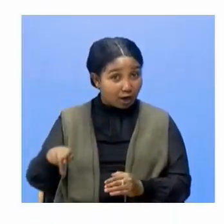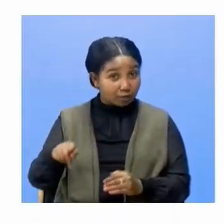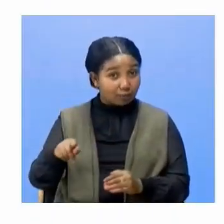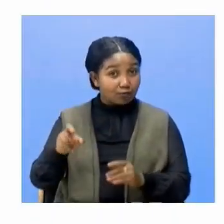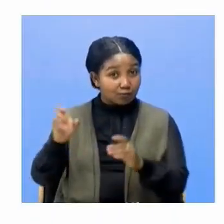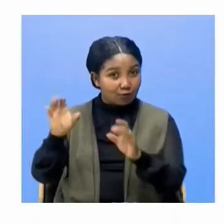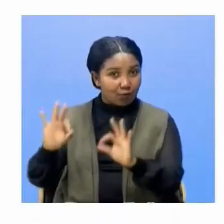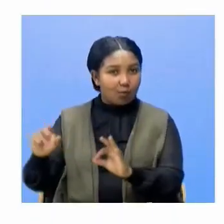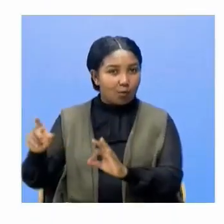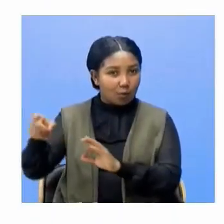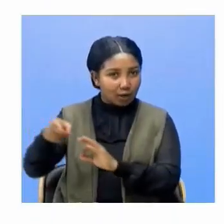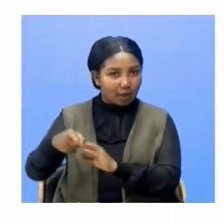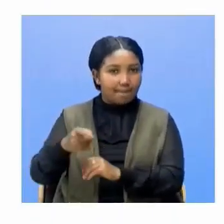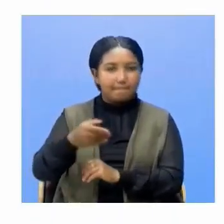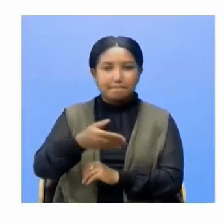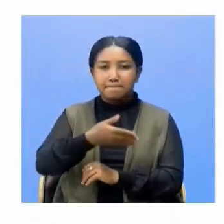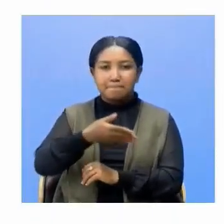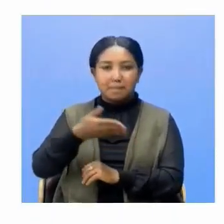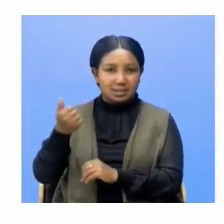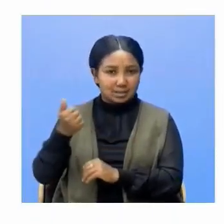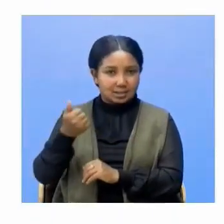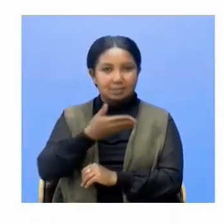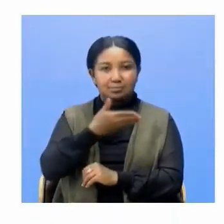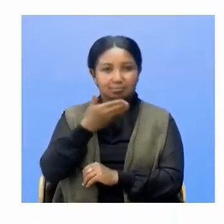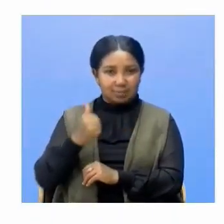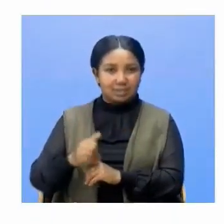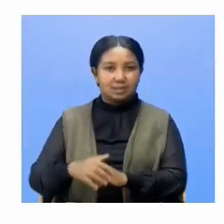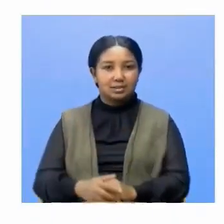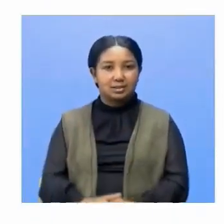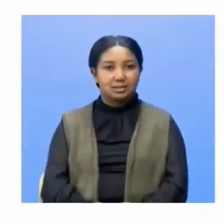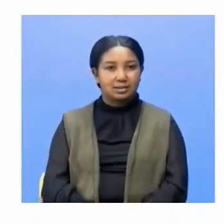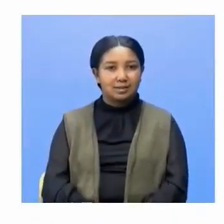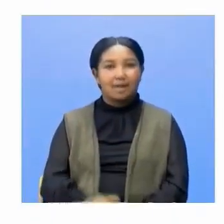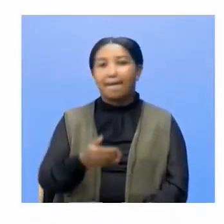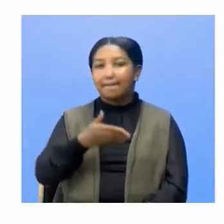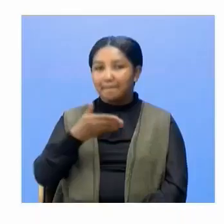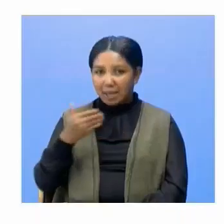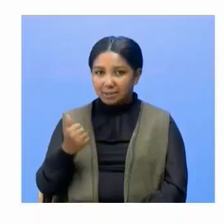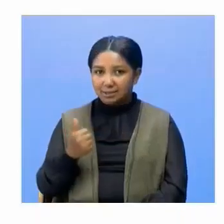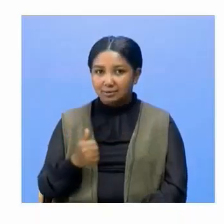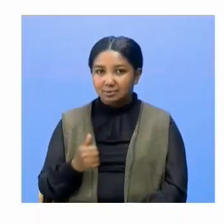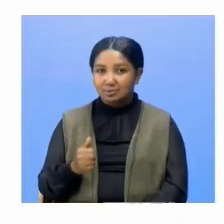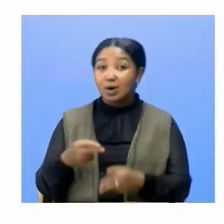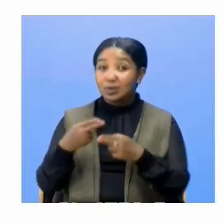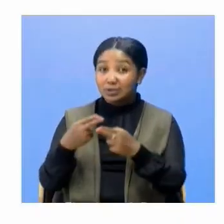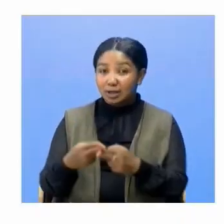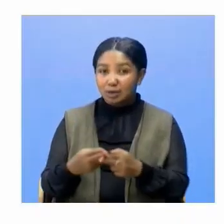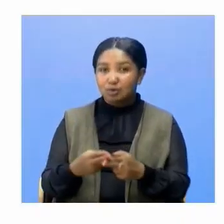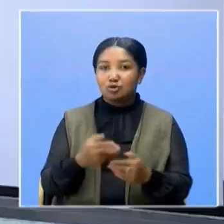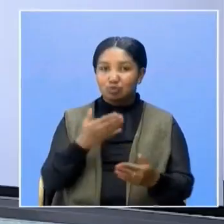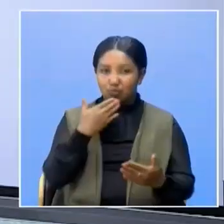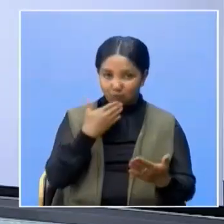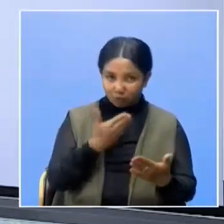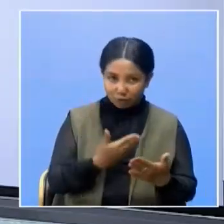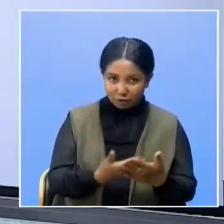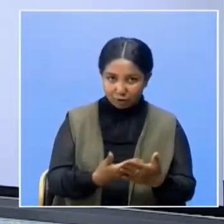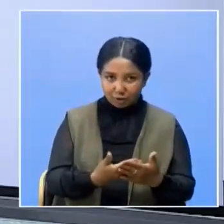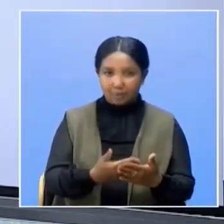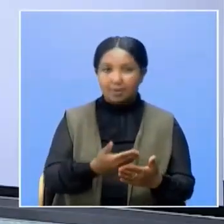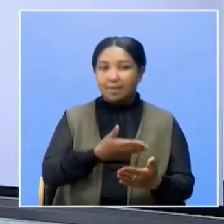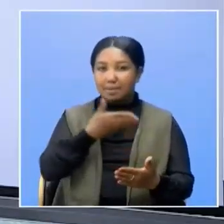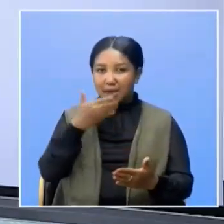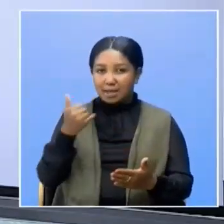form, best. Nice. Best. Now what do we say? Good,